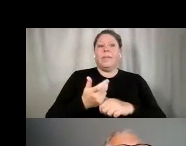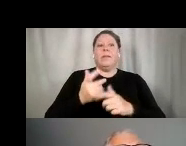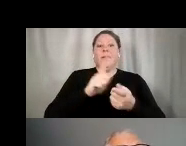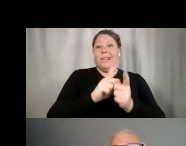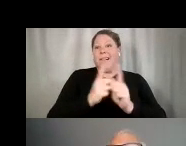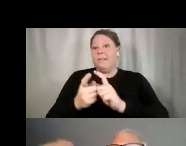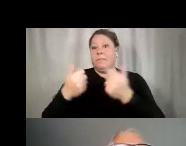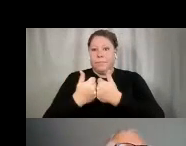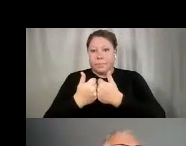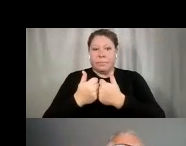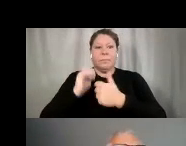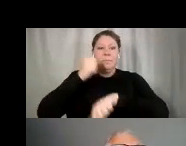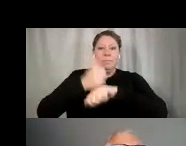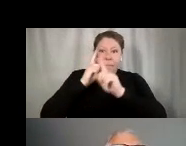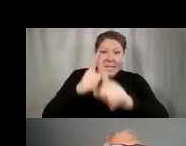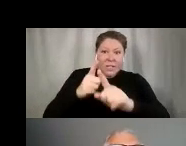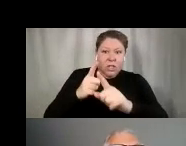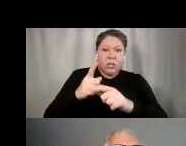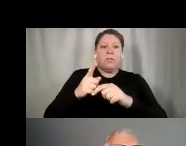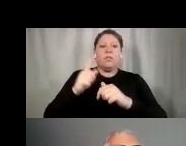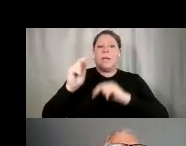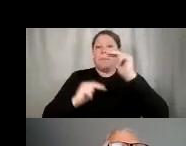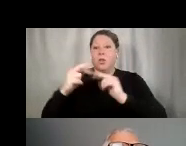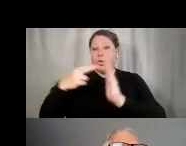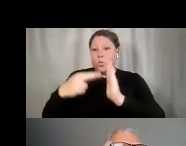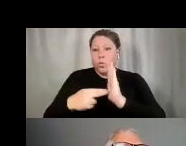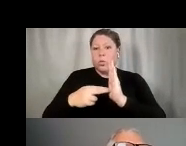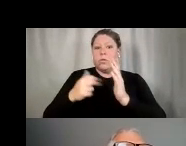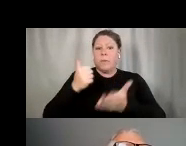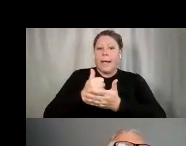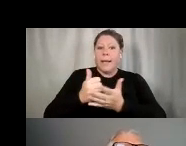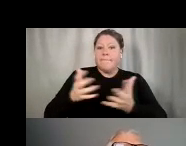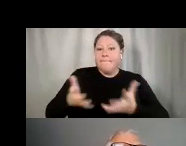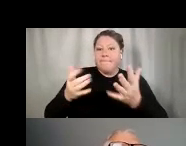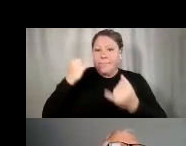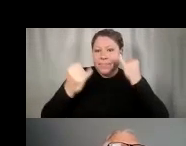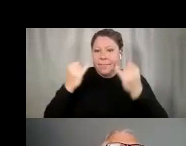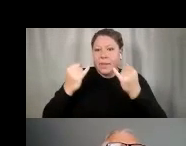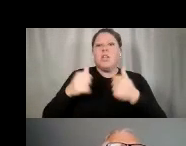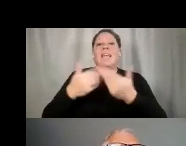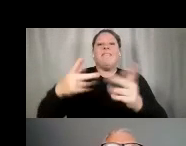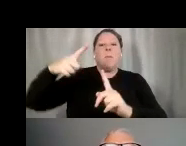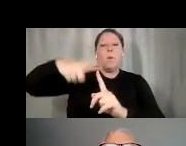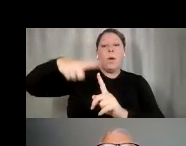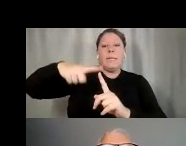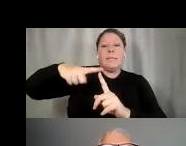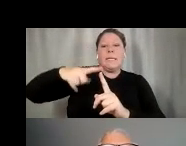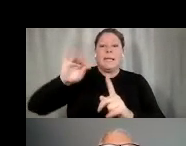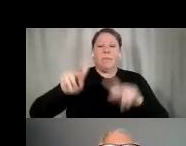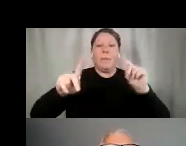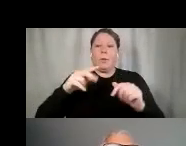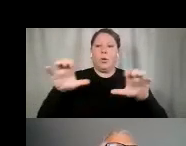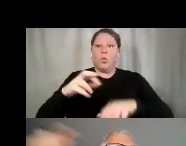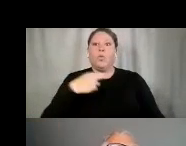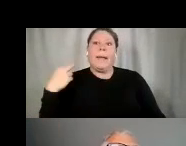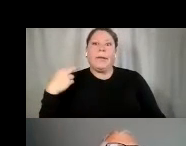create a mission, you would build rules to promote more ideas, and give points for risks and mistakes. Any of those things that